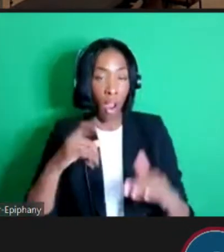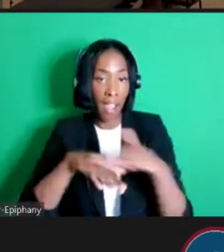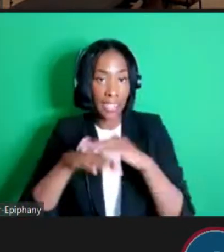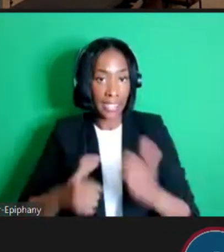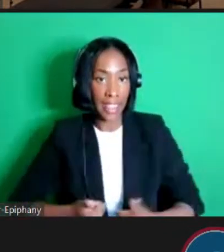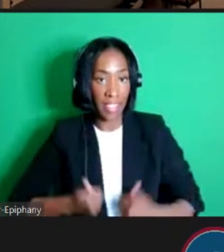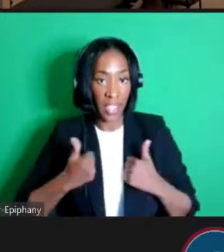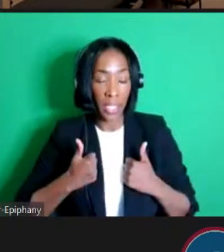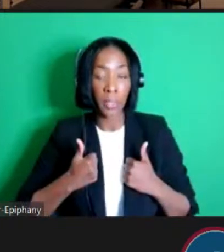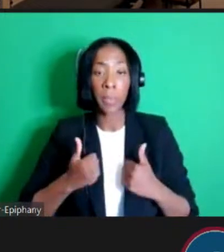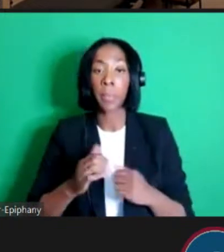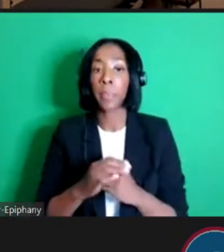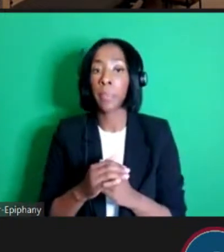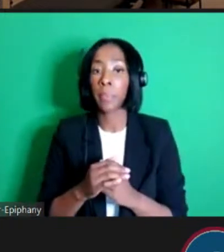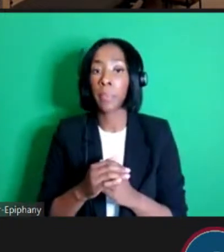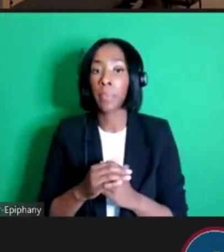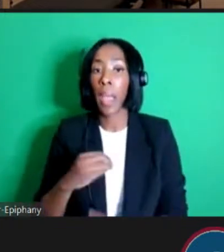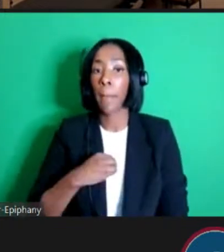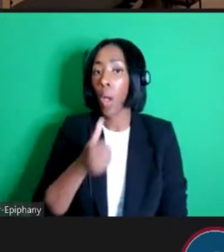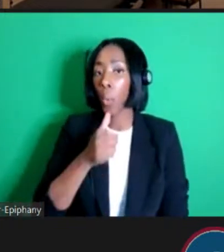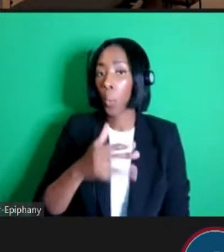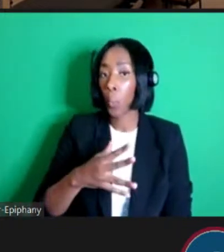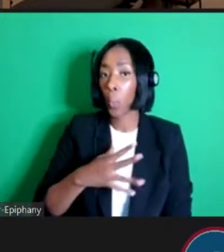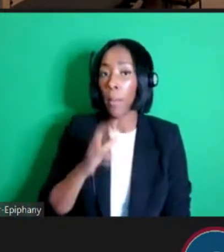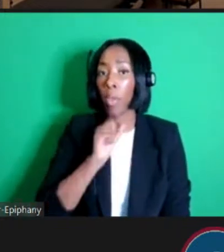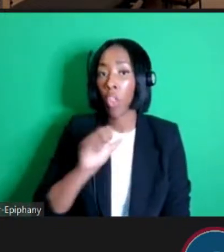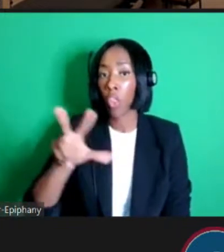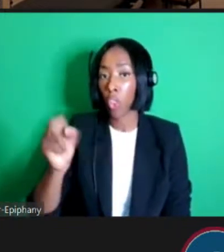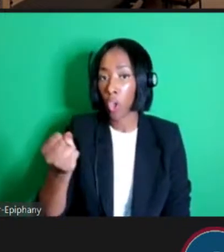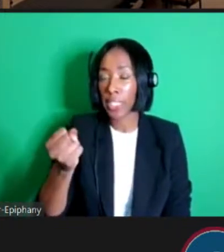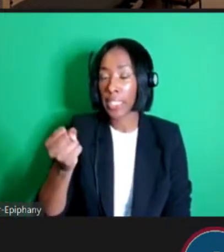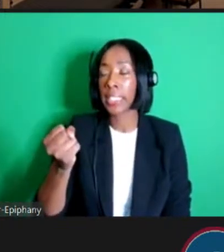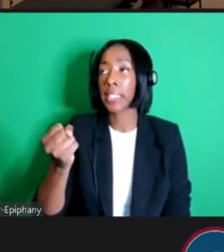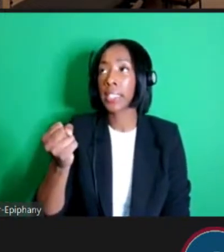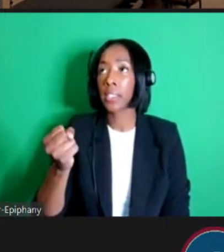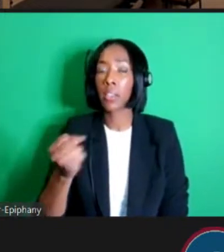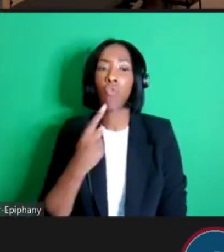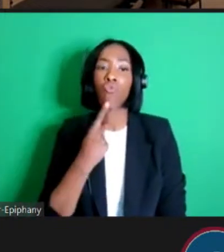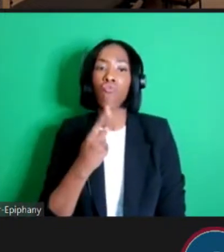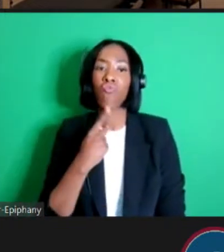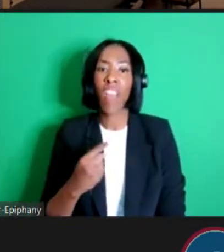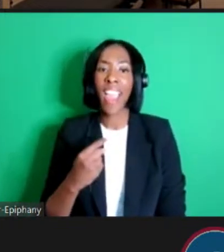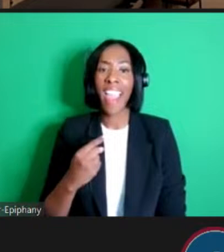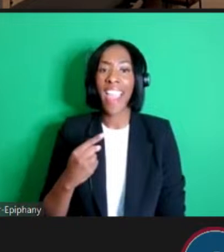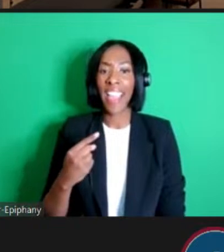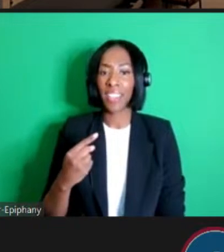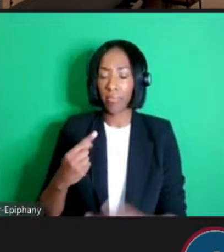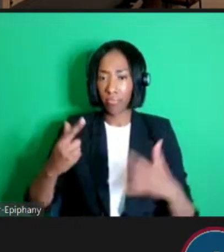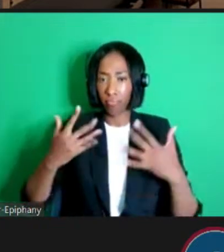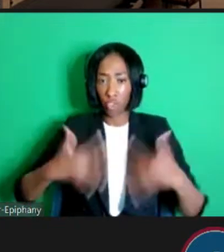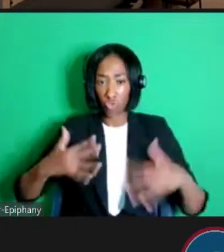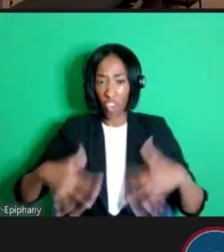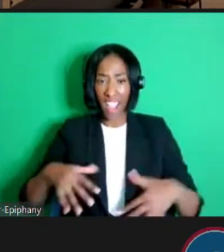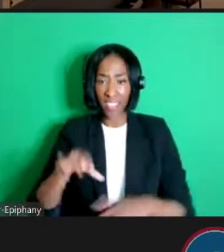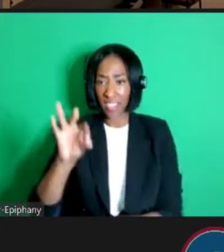I am a white woman in her 30s. I'm wearing like a red flannel dress. Yeah.